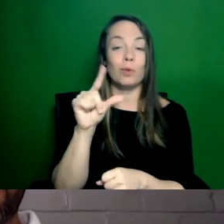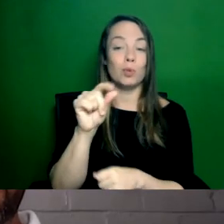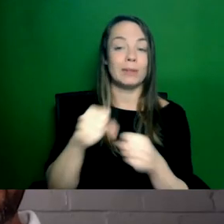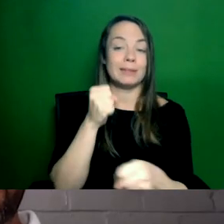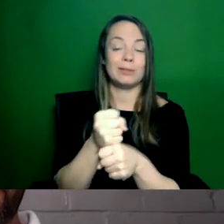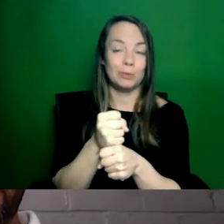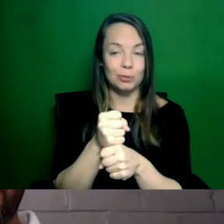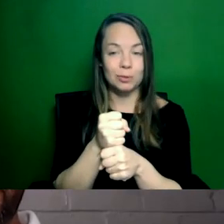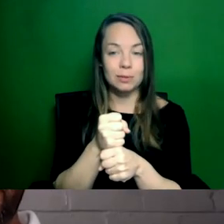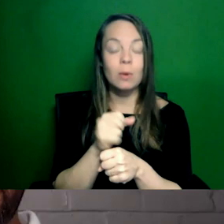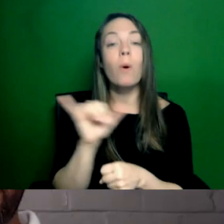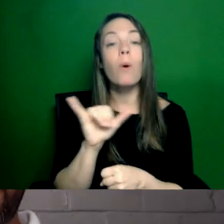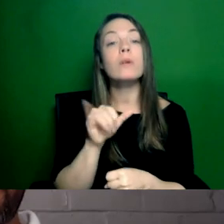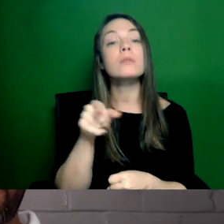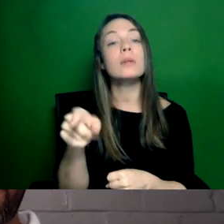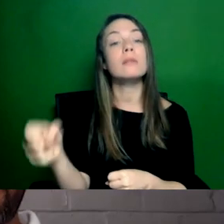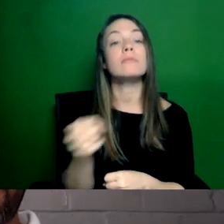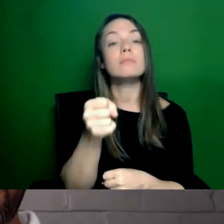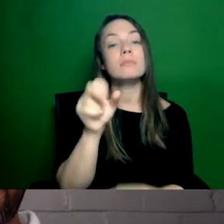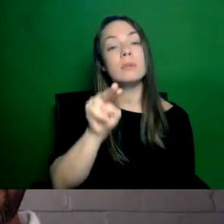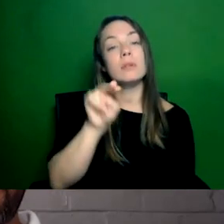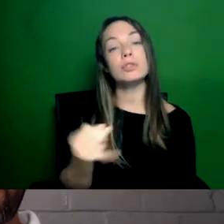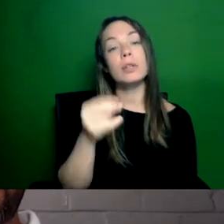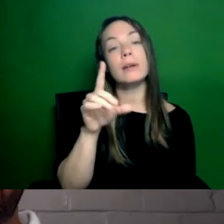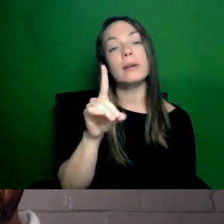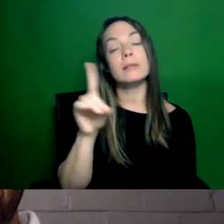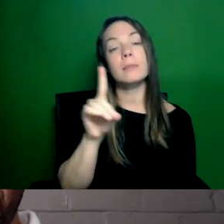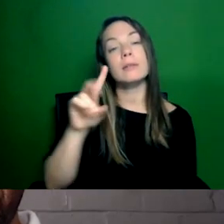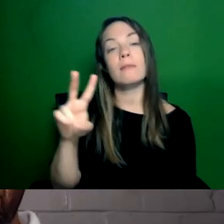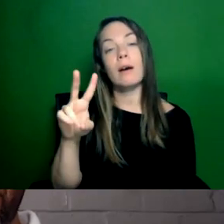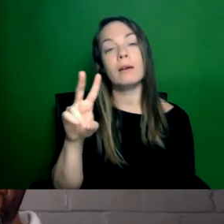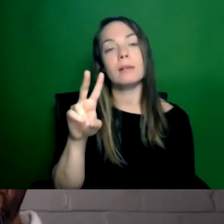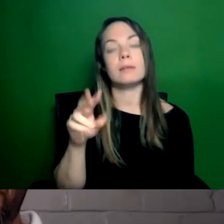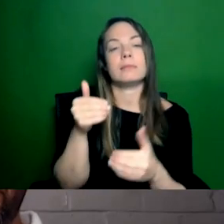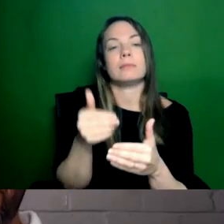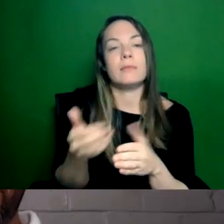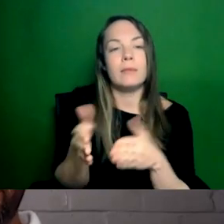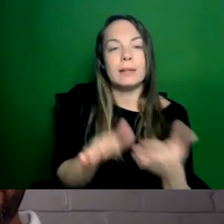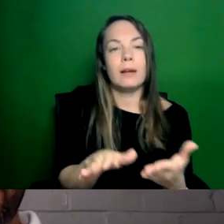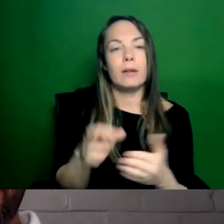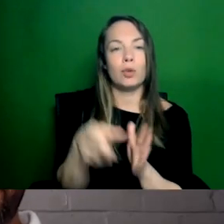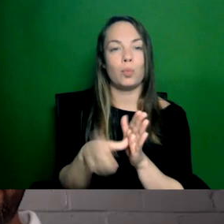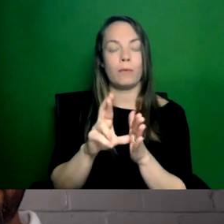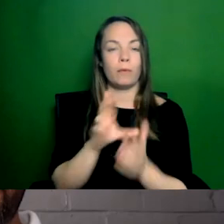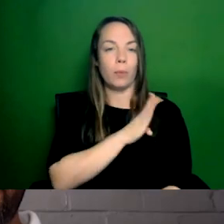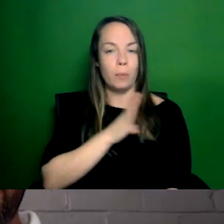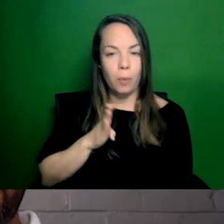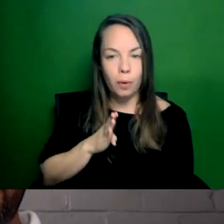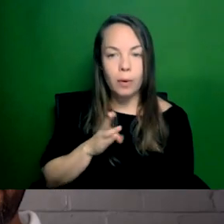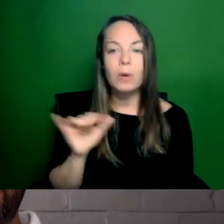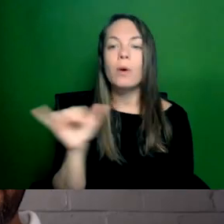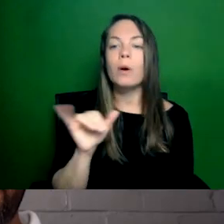Will also served as an appointee to the New Jersey Domestic Violence Fatality and Near Fatality Review Board and was a member of NJCEDV's Batterers